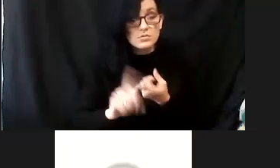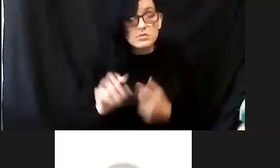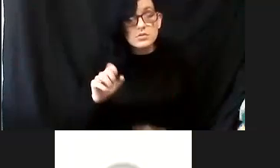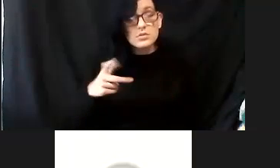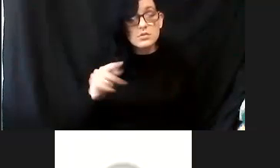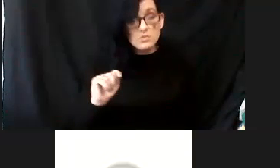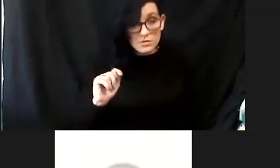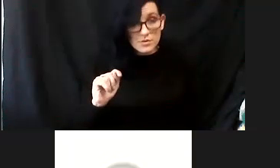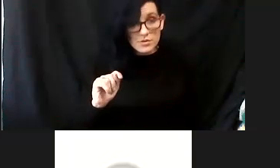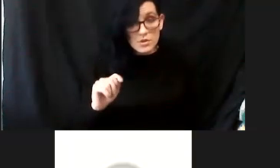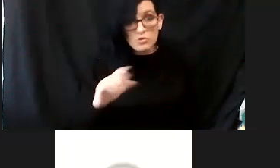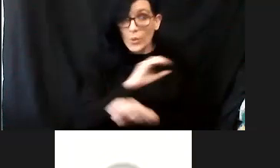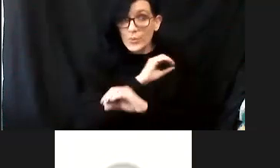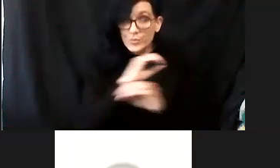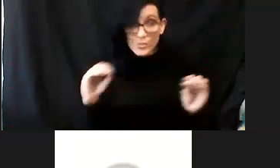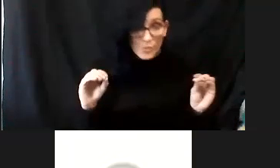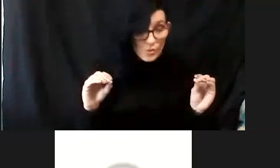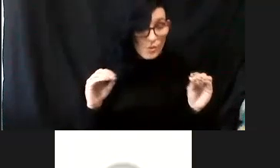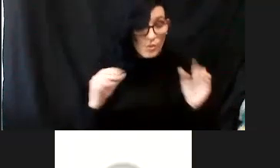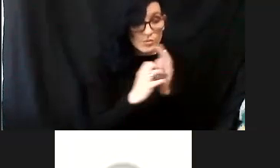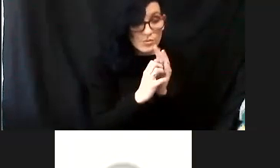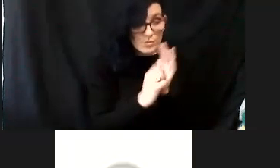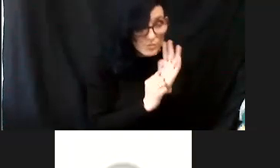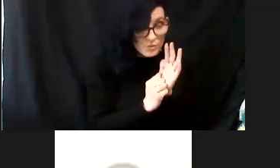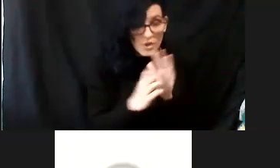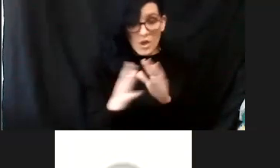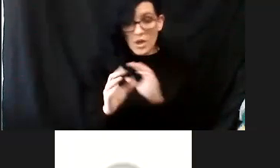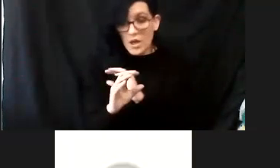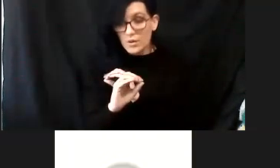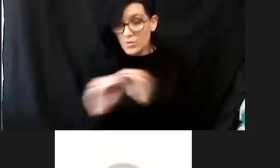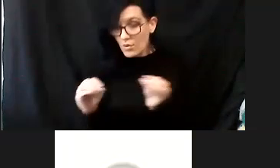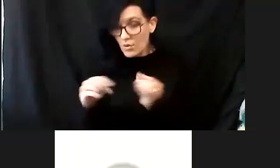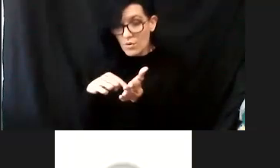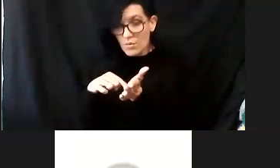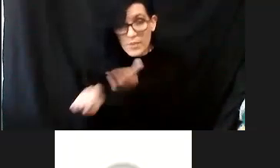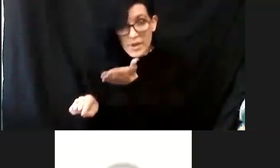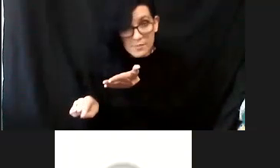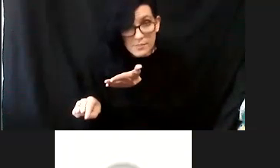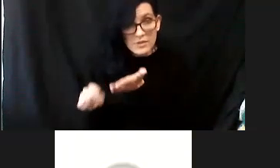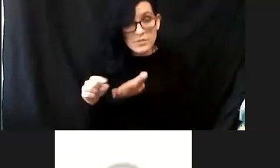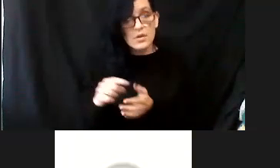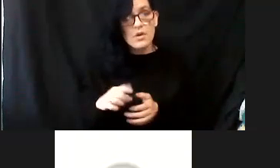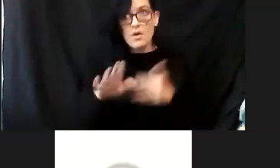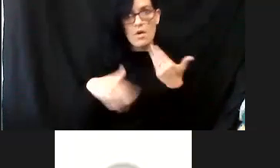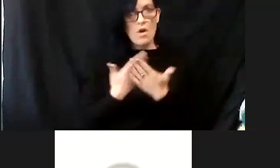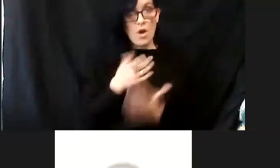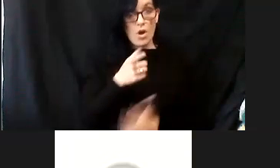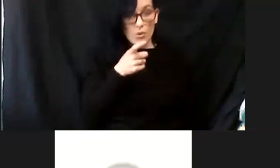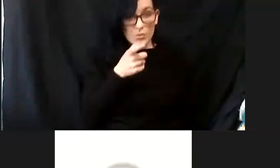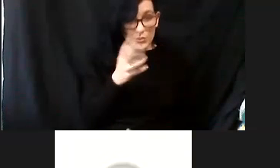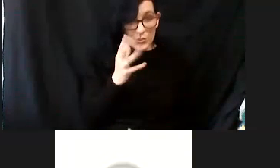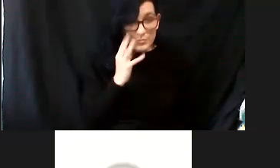and you shouldn't be having to make any payments. Everybody who's in this boat should have gotten a letter from